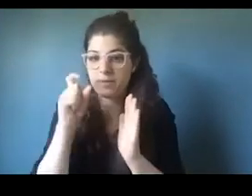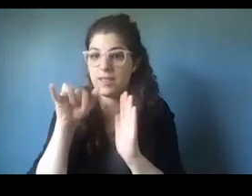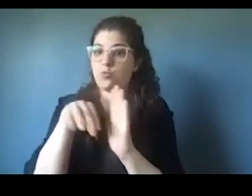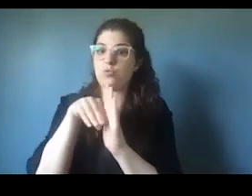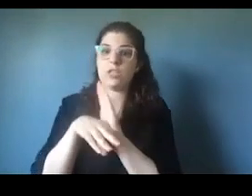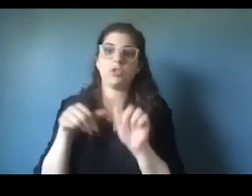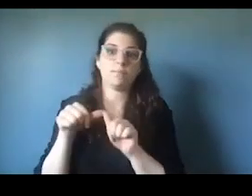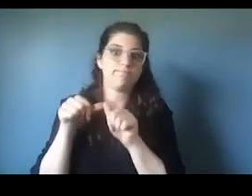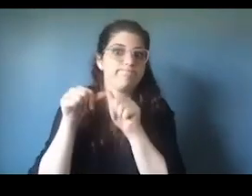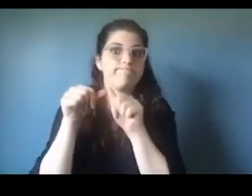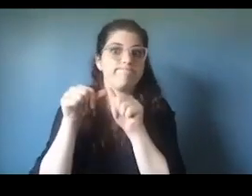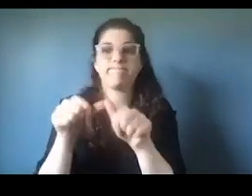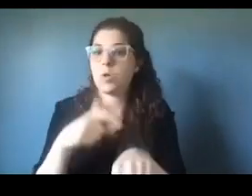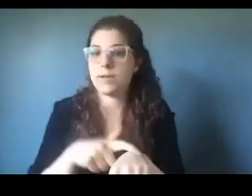long.